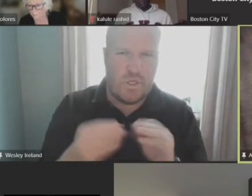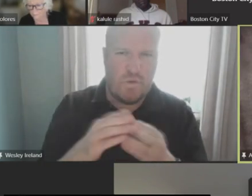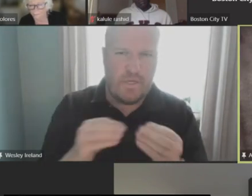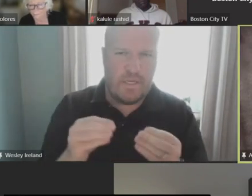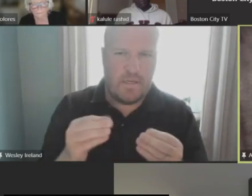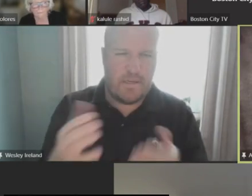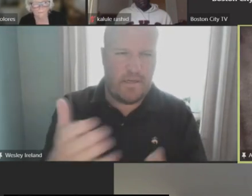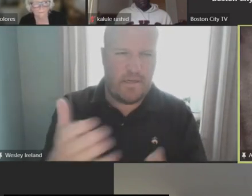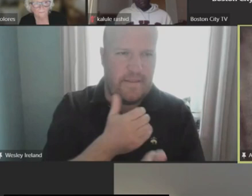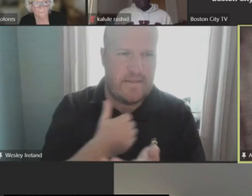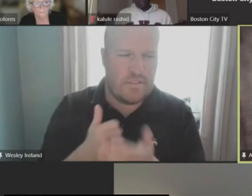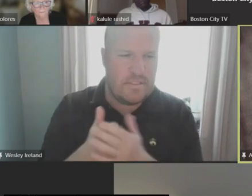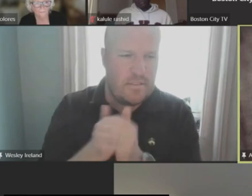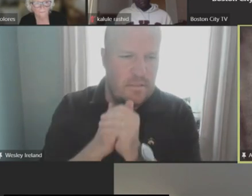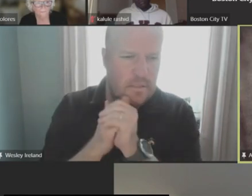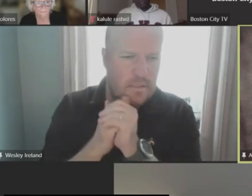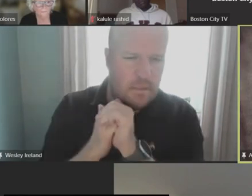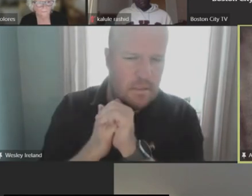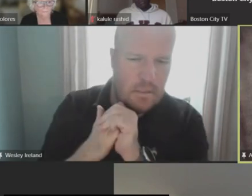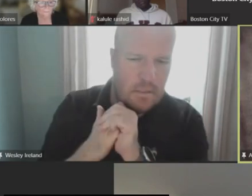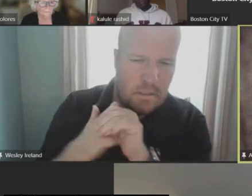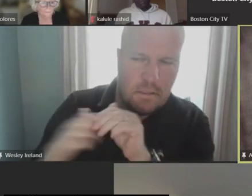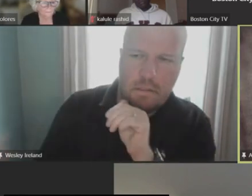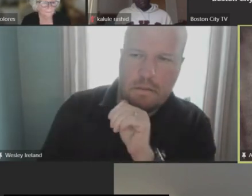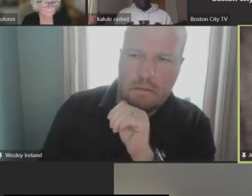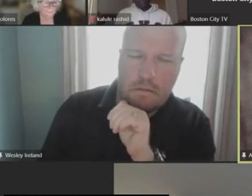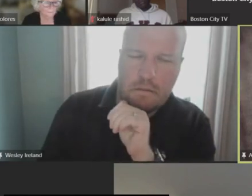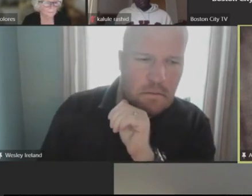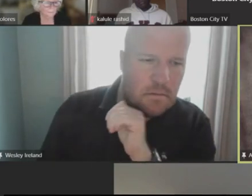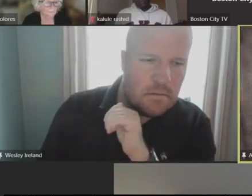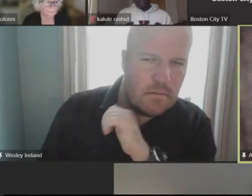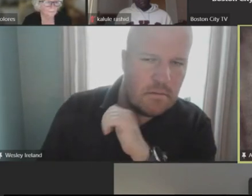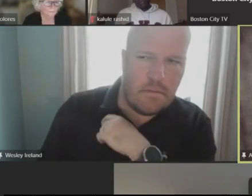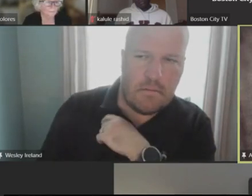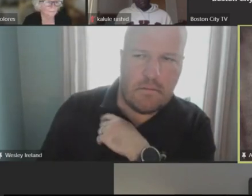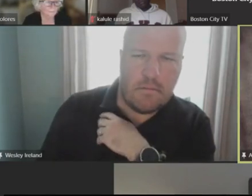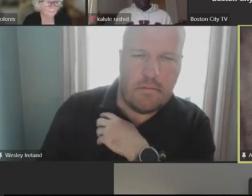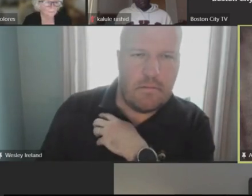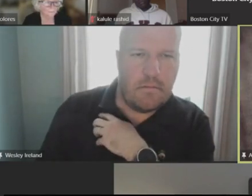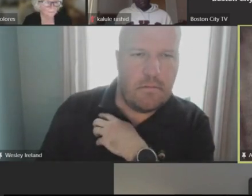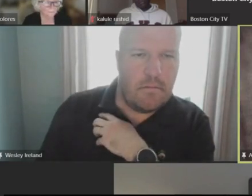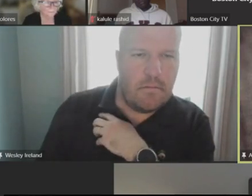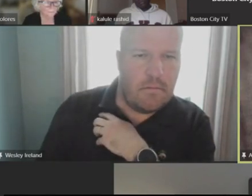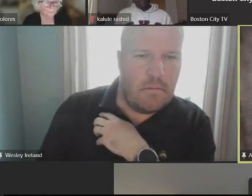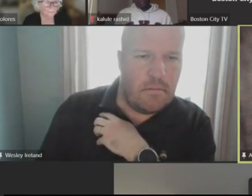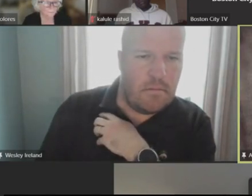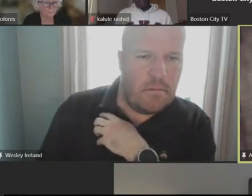related to the healthcare discrimination story collection?